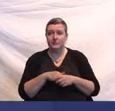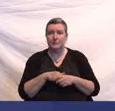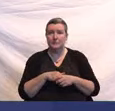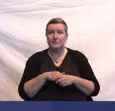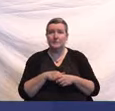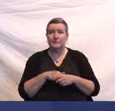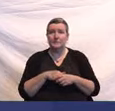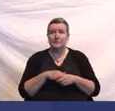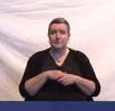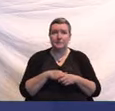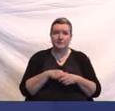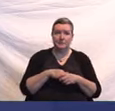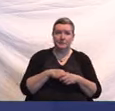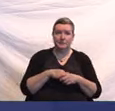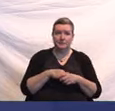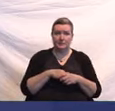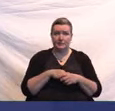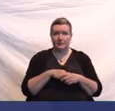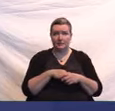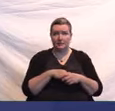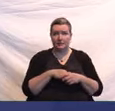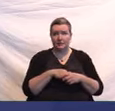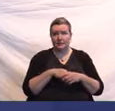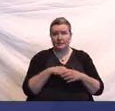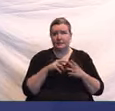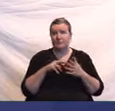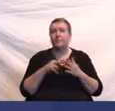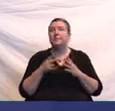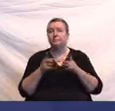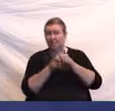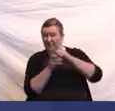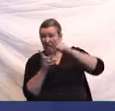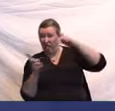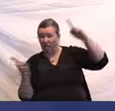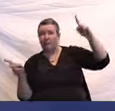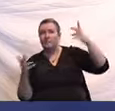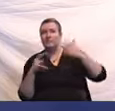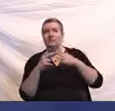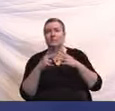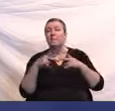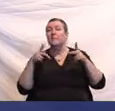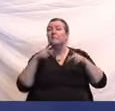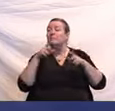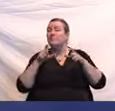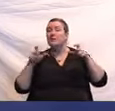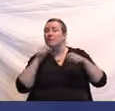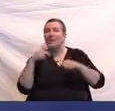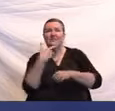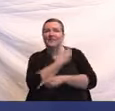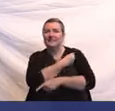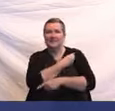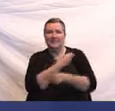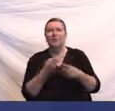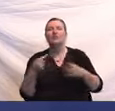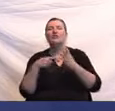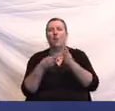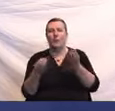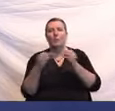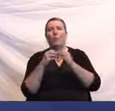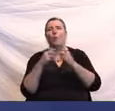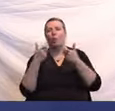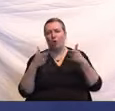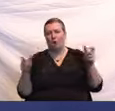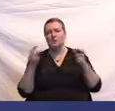a divergence where individuals who are unvaccinated represent a higher